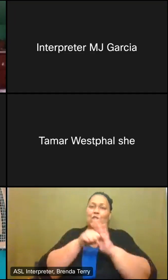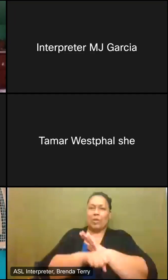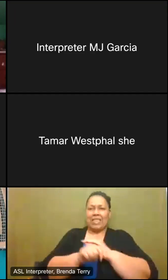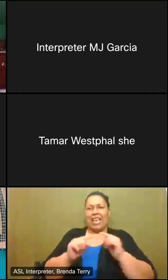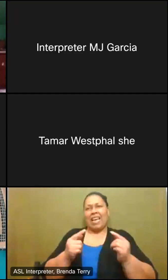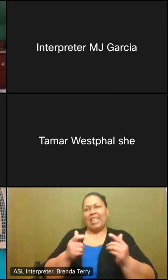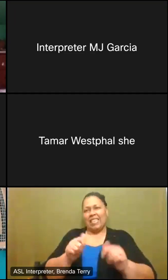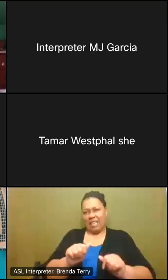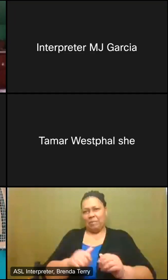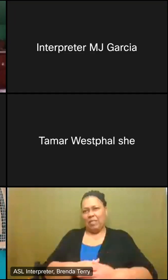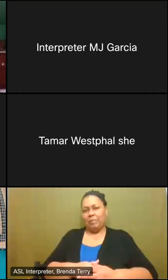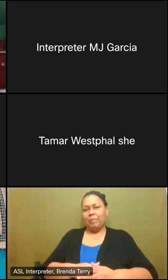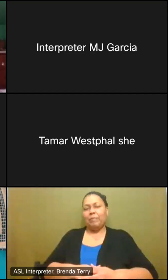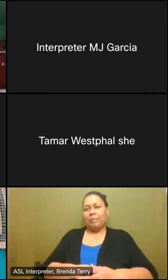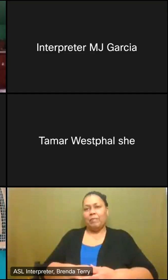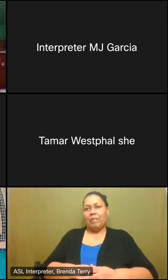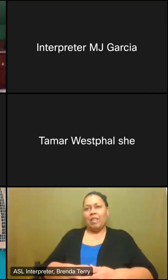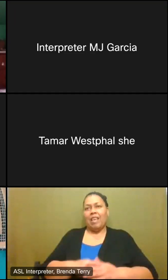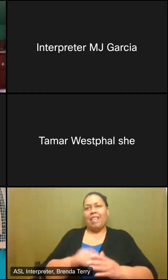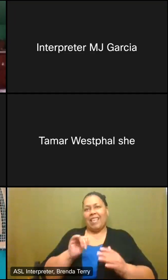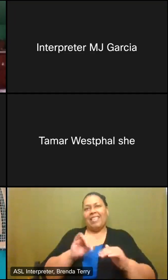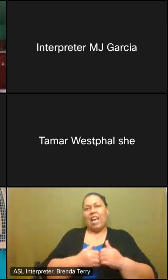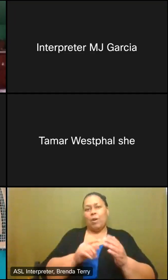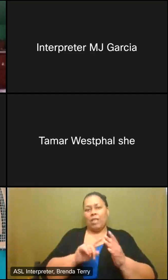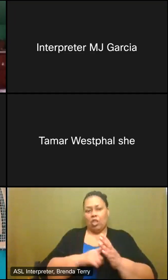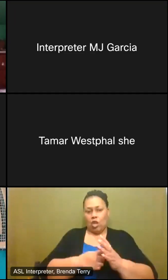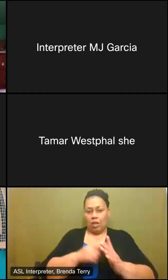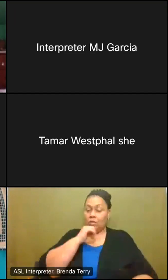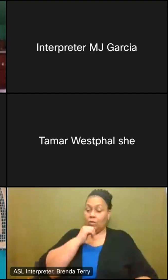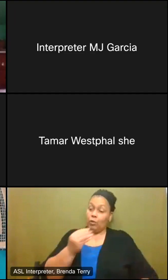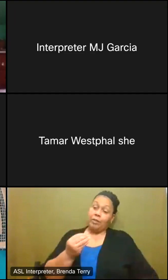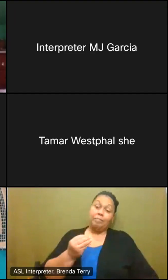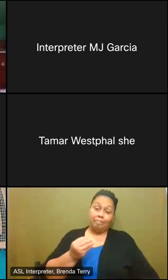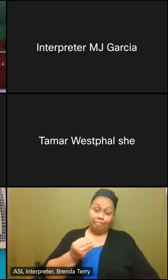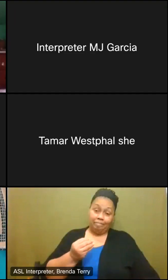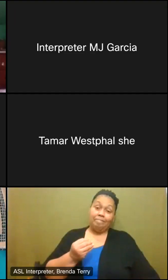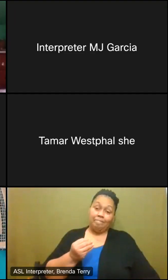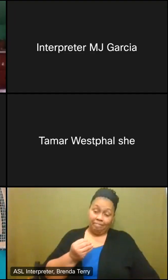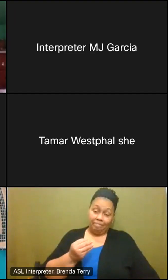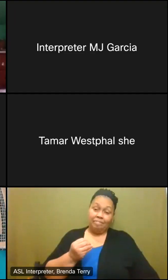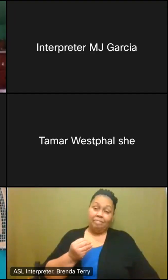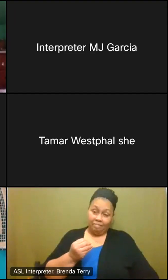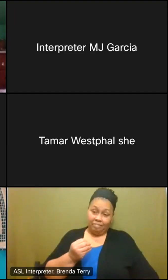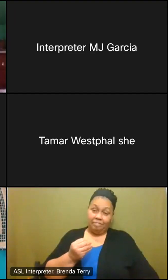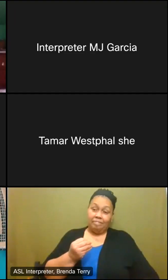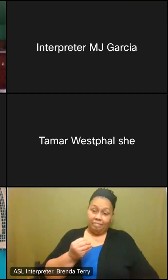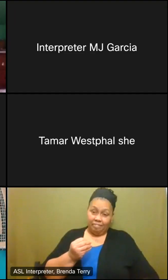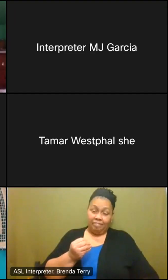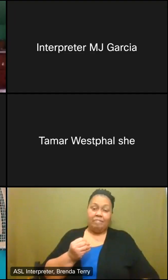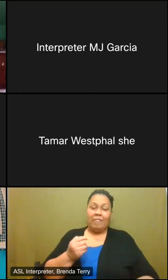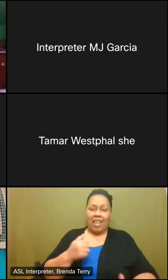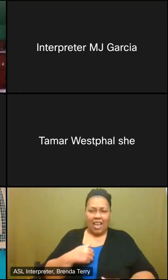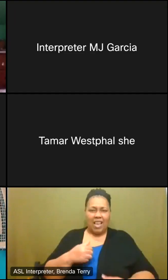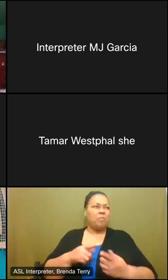right? So it started because of a suicide attempt at 14 years old. And I come from a